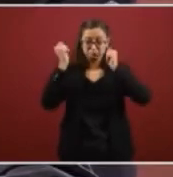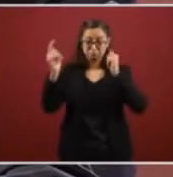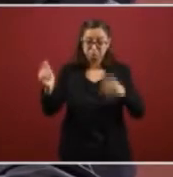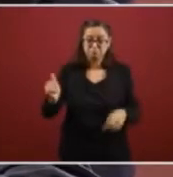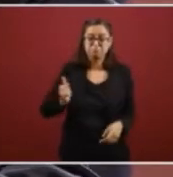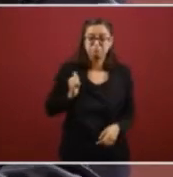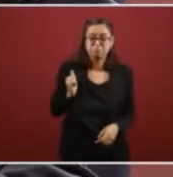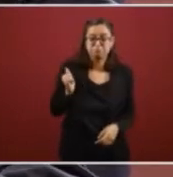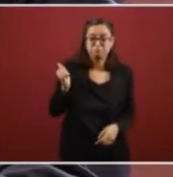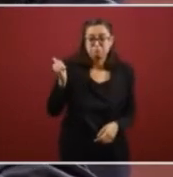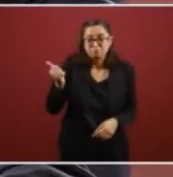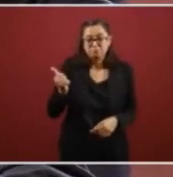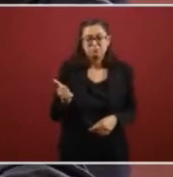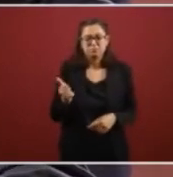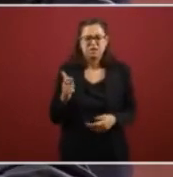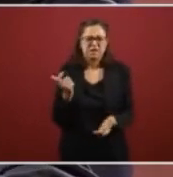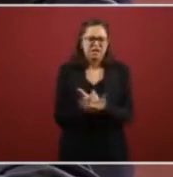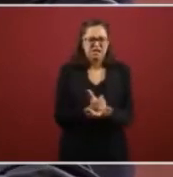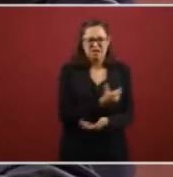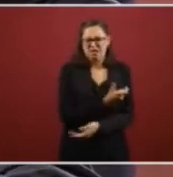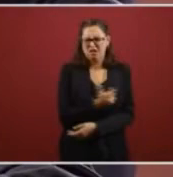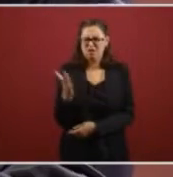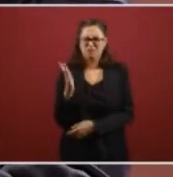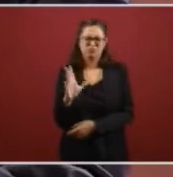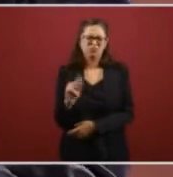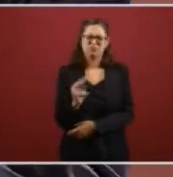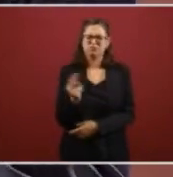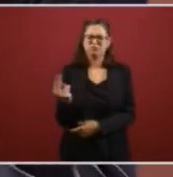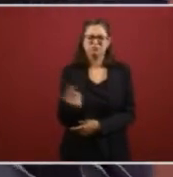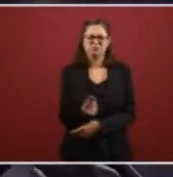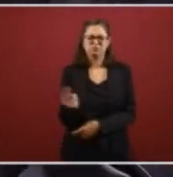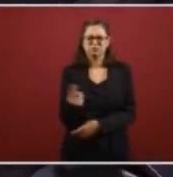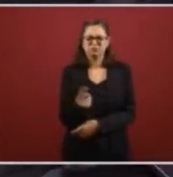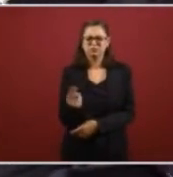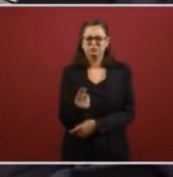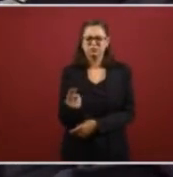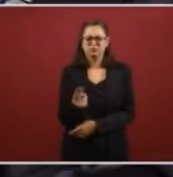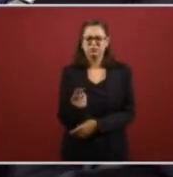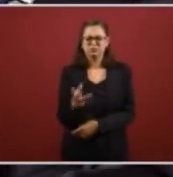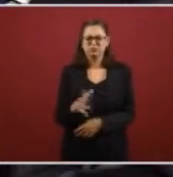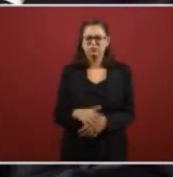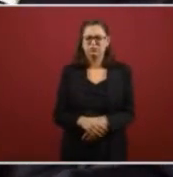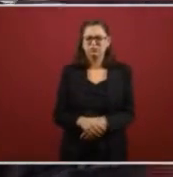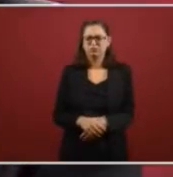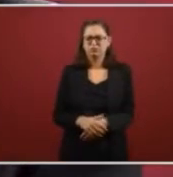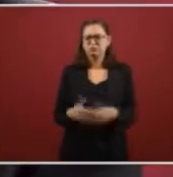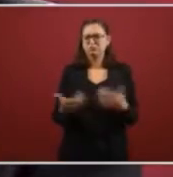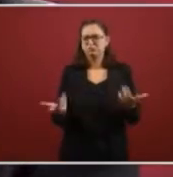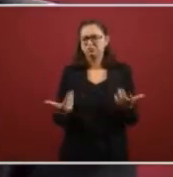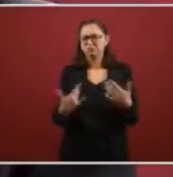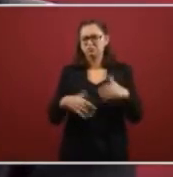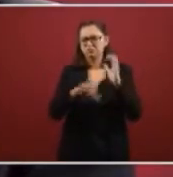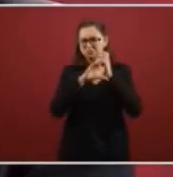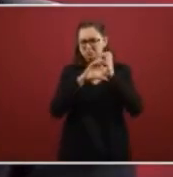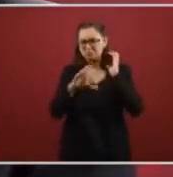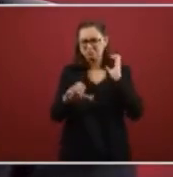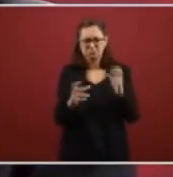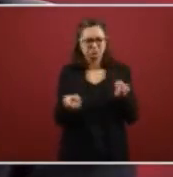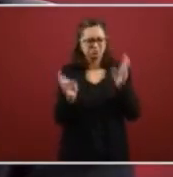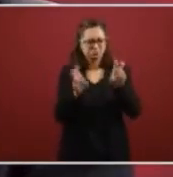those who are involved in tourism, that they can make it something not so expensive, maybe